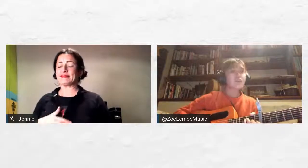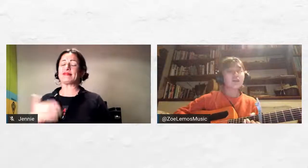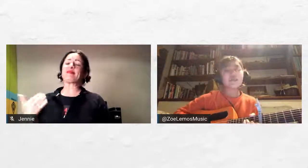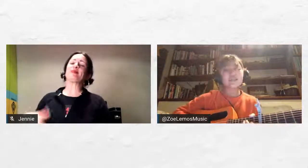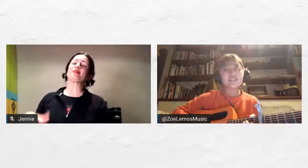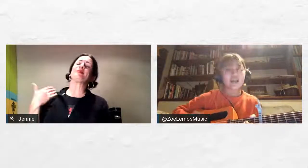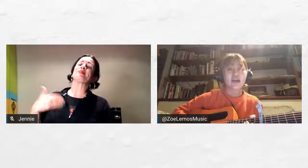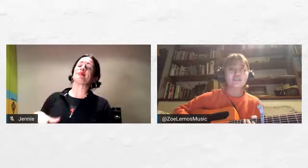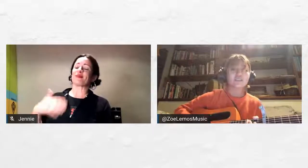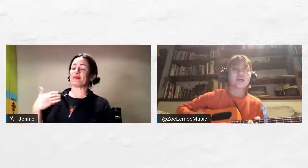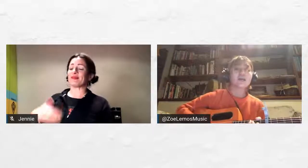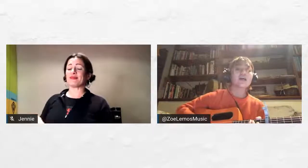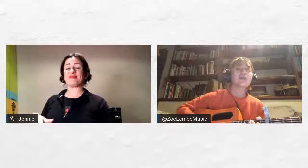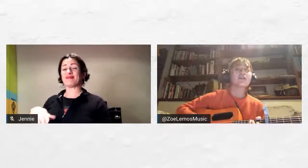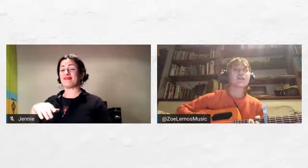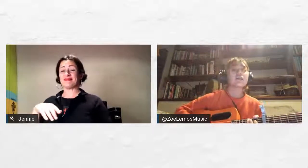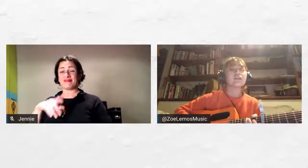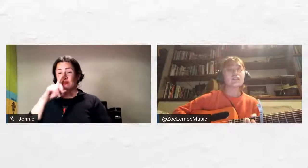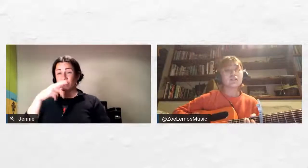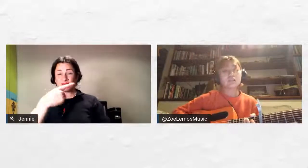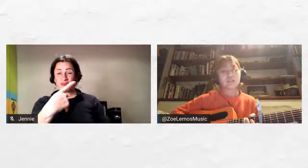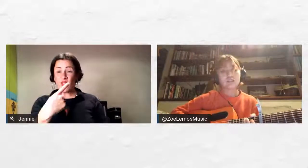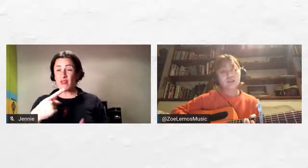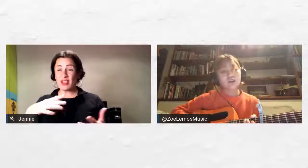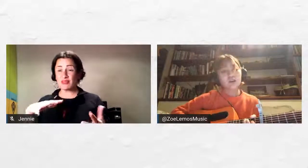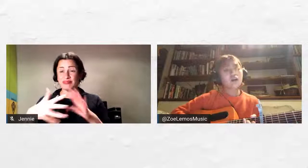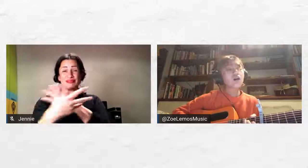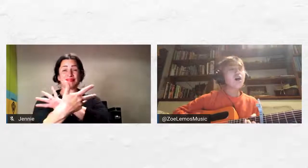Oh, things have changed.